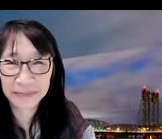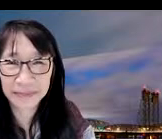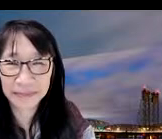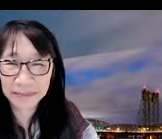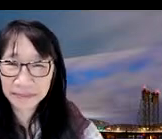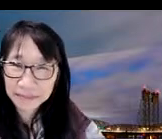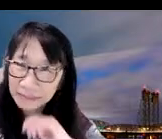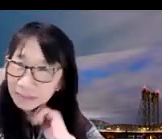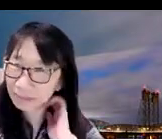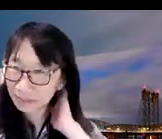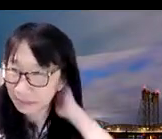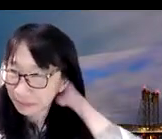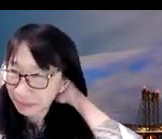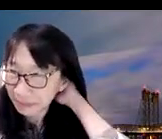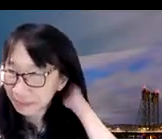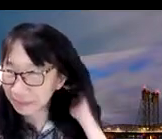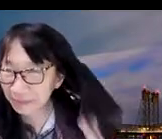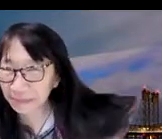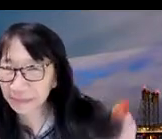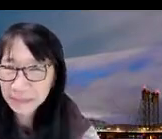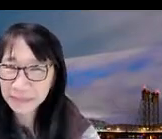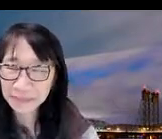Portland Development Commission for a while too.